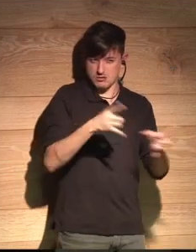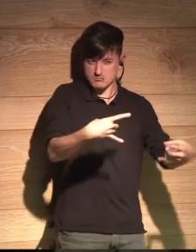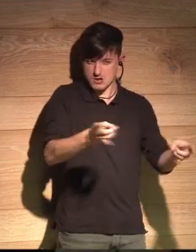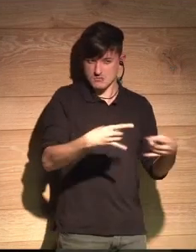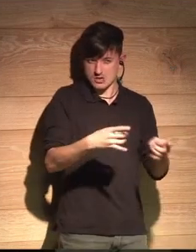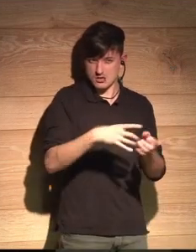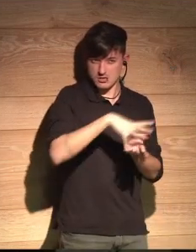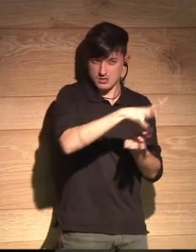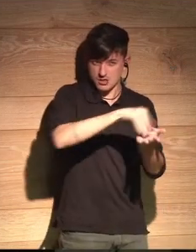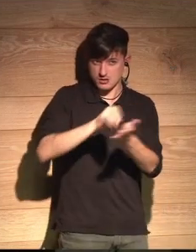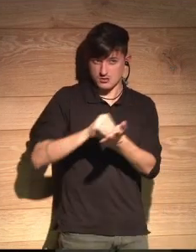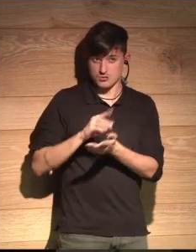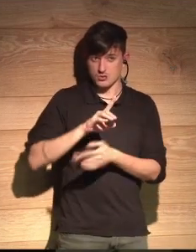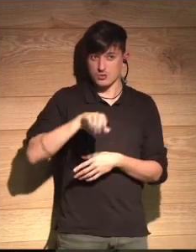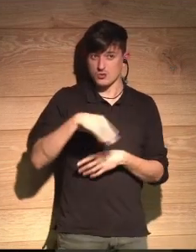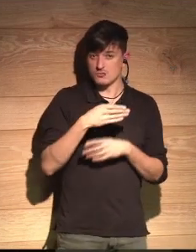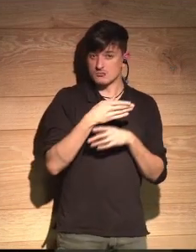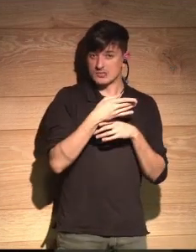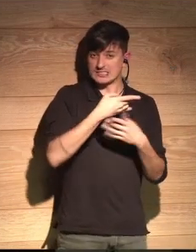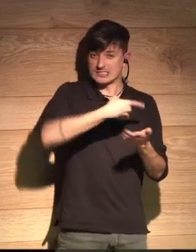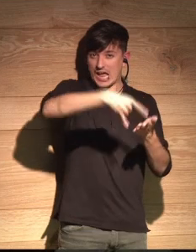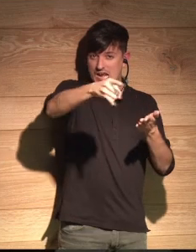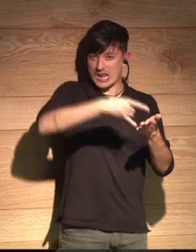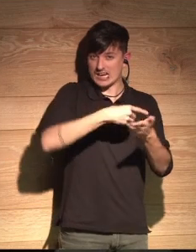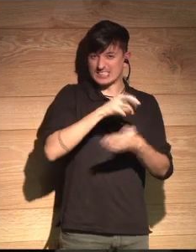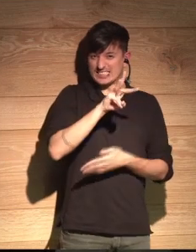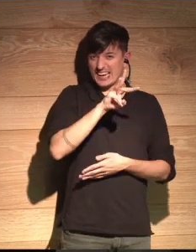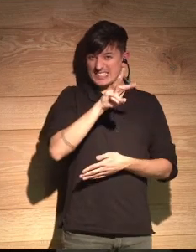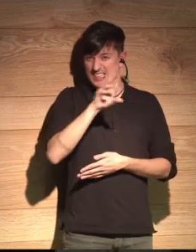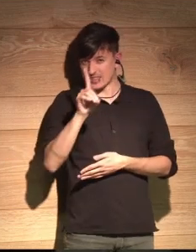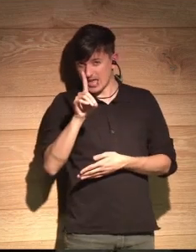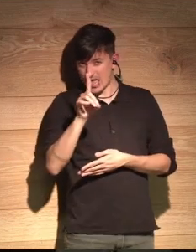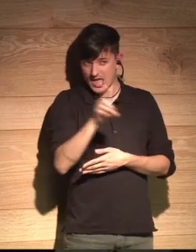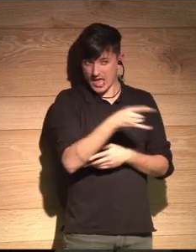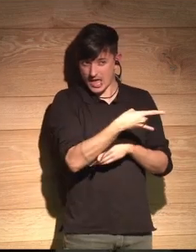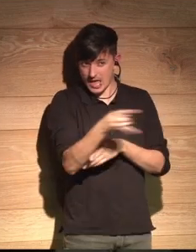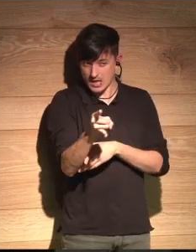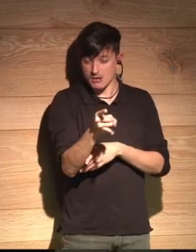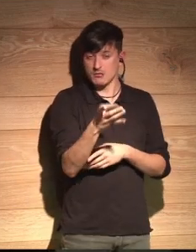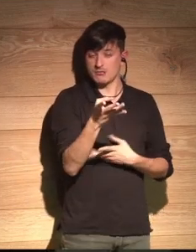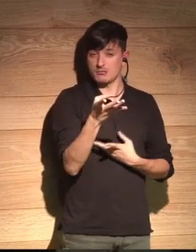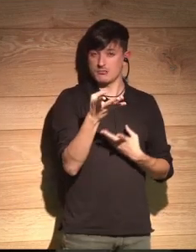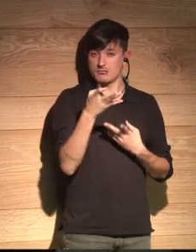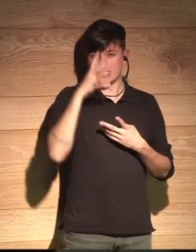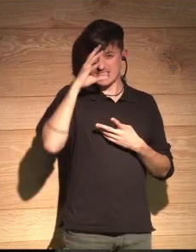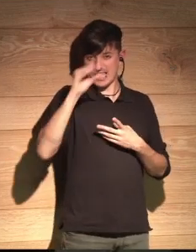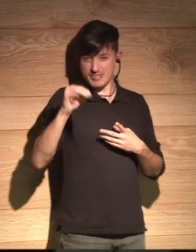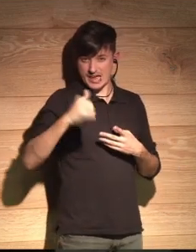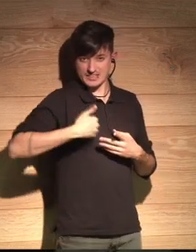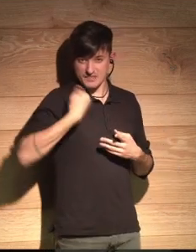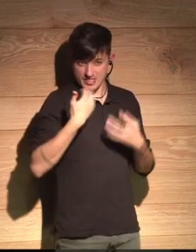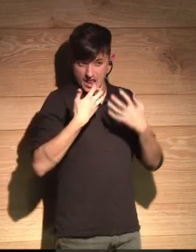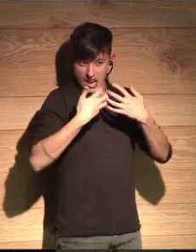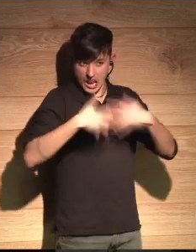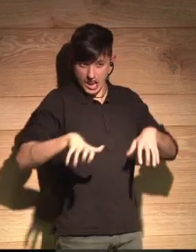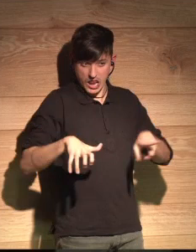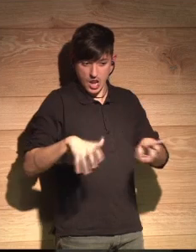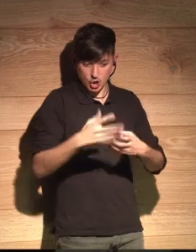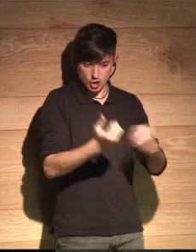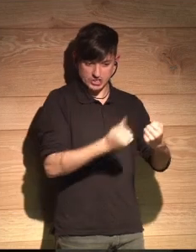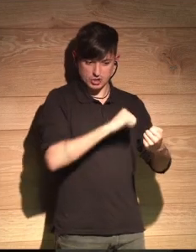into an artificial intelligence system, and the car drives itself. And the interesting thing here is that the car that drives itself means that